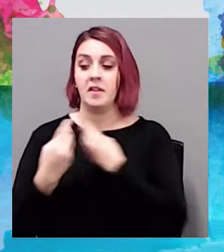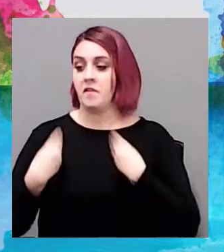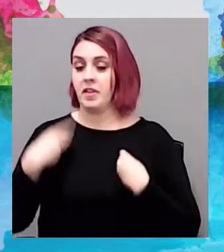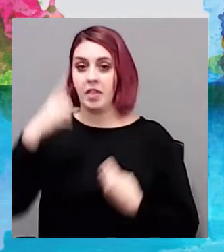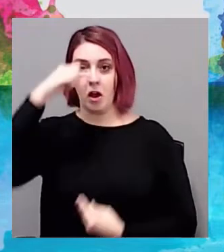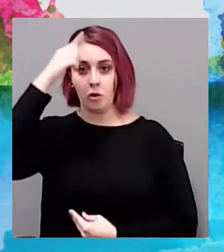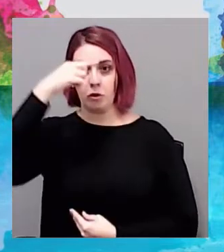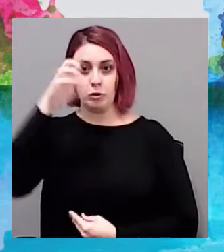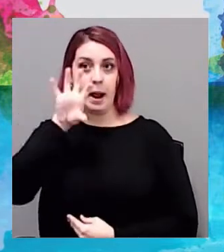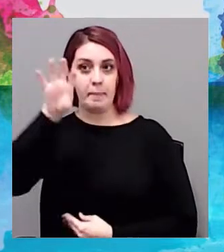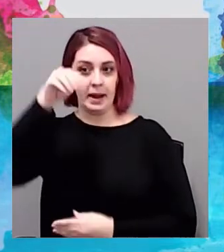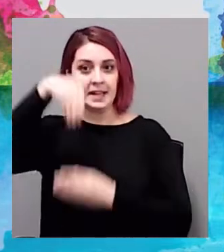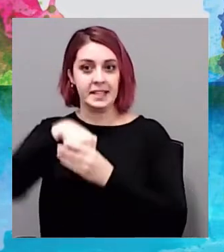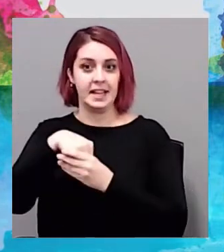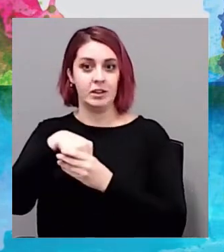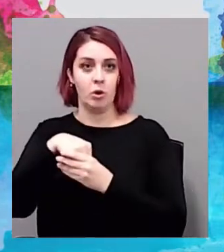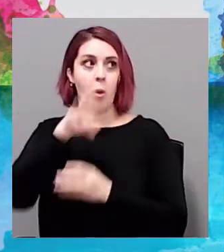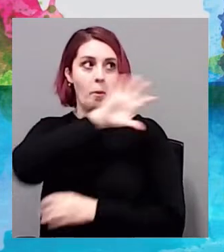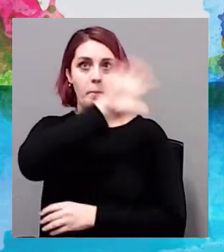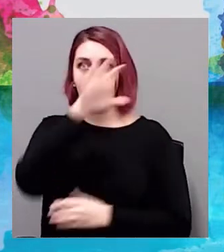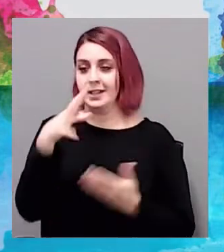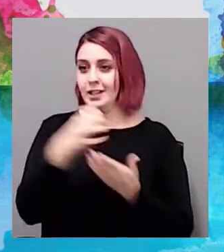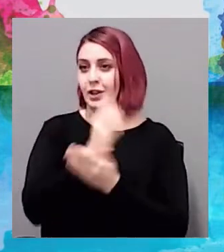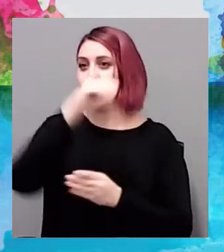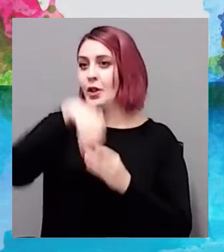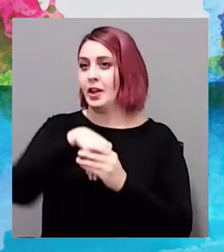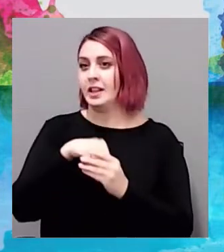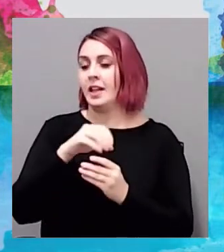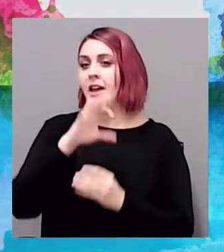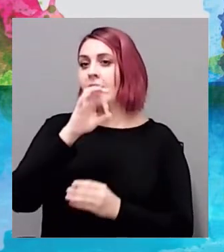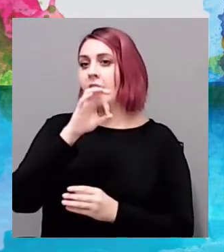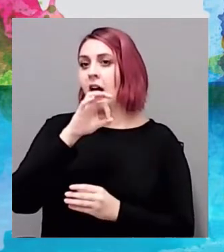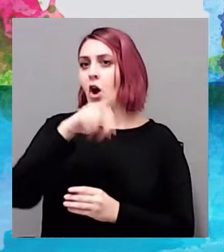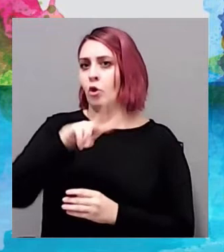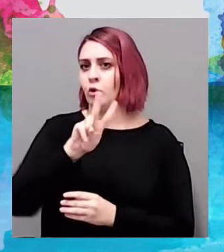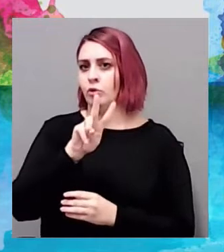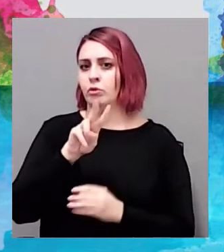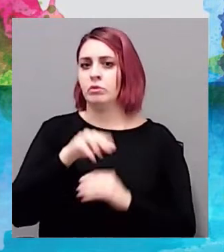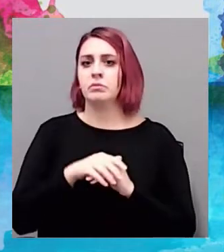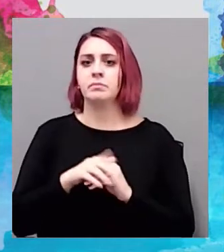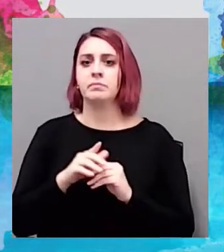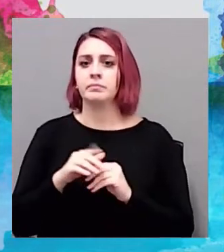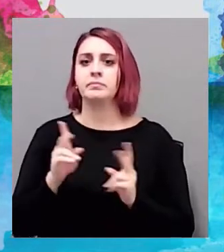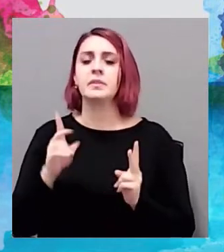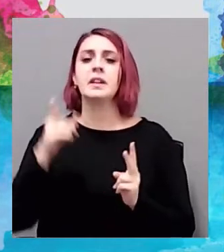in the cultural life of a country. In all the countries that belong to the UN, for example, and in our